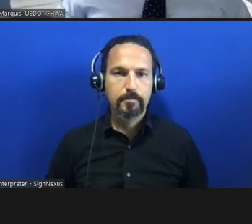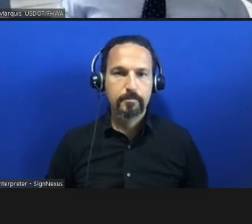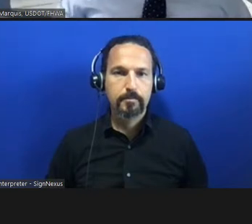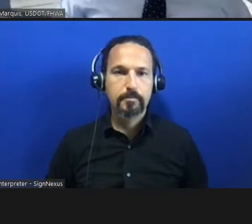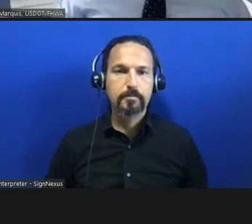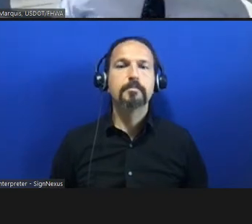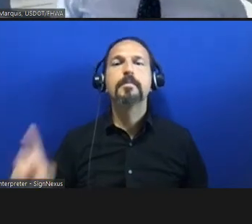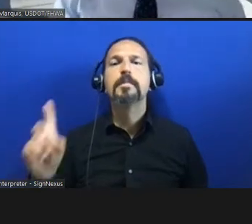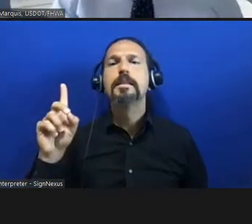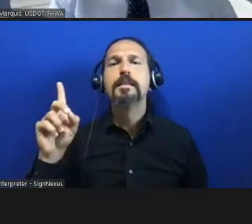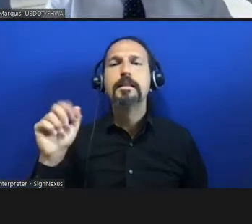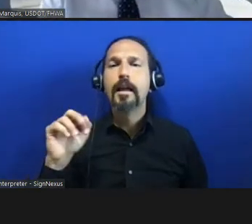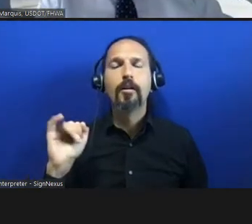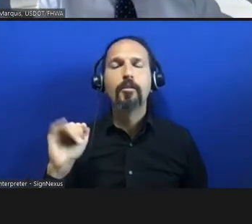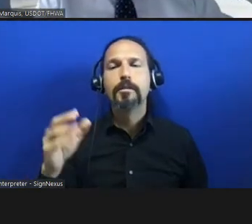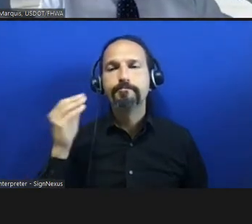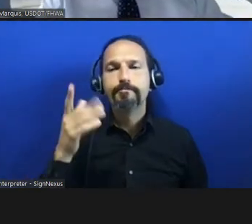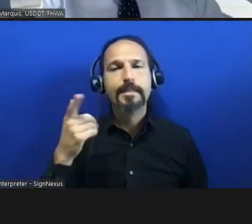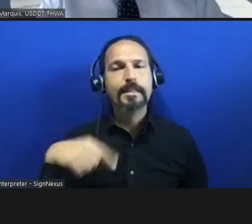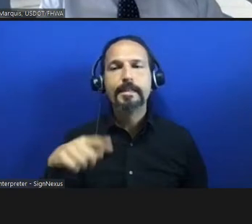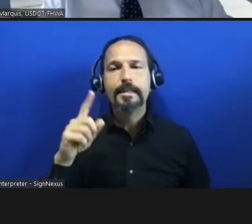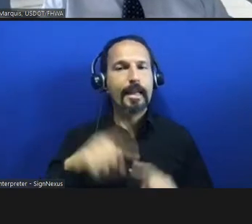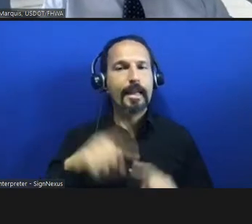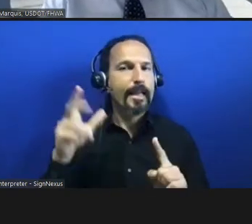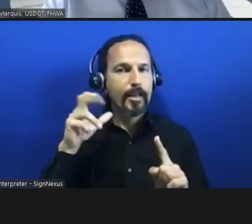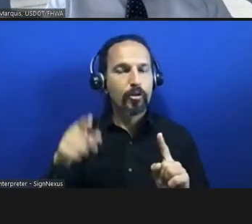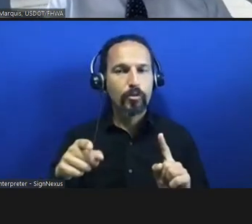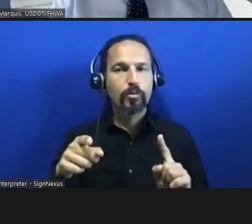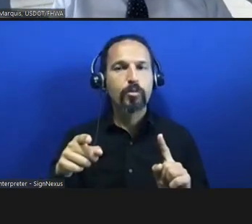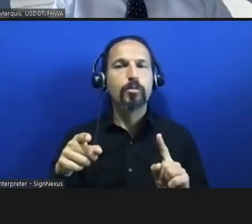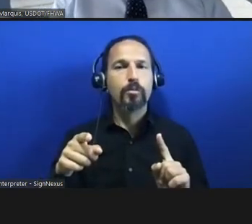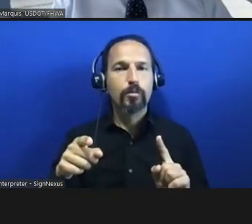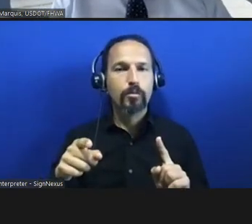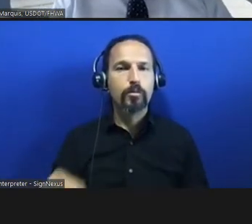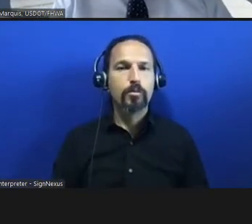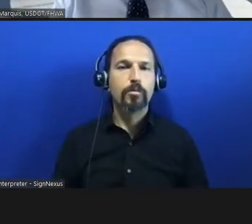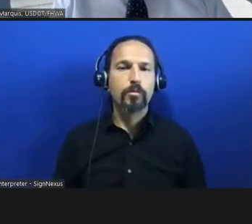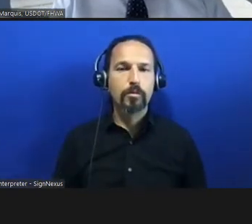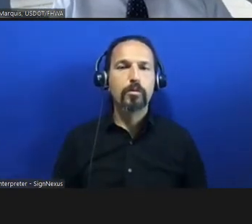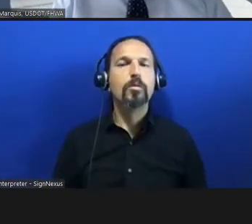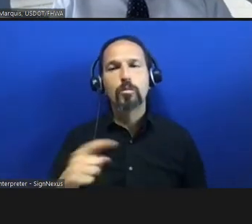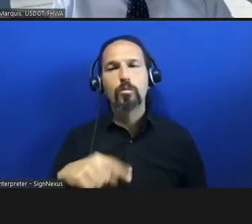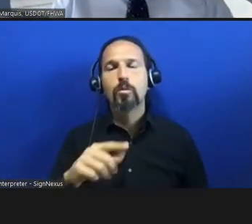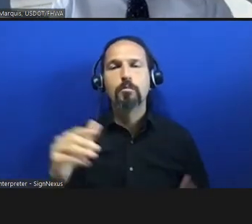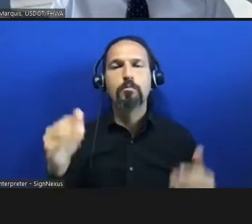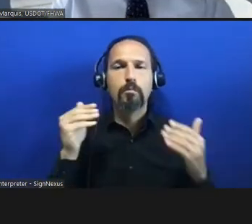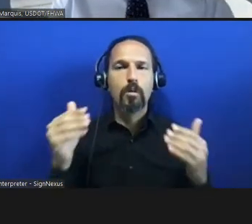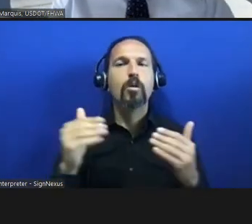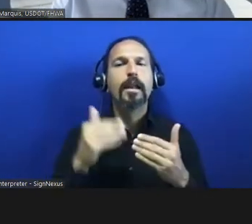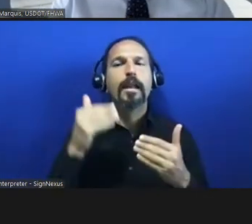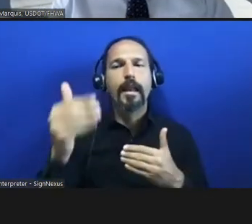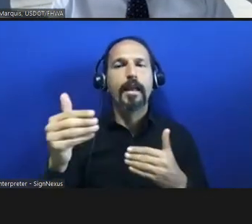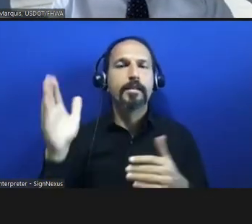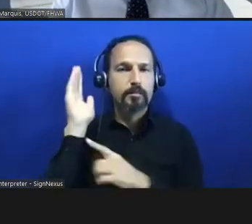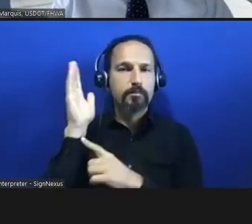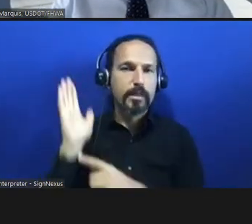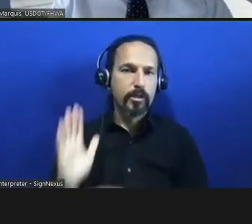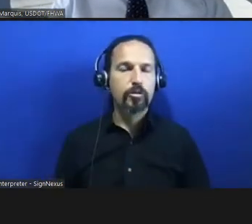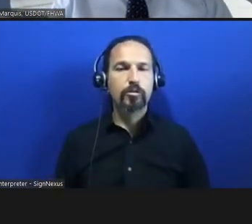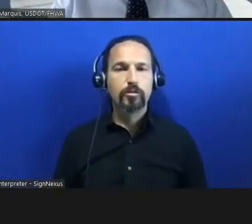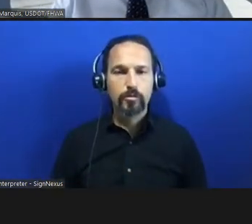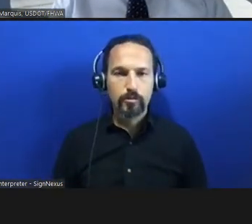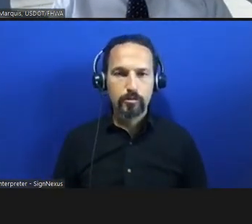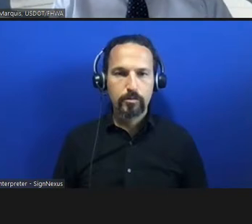Darren because we cannot hear you we will move to our next speaker